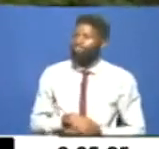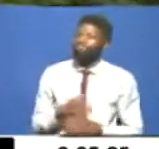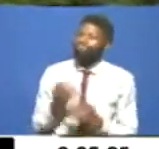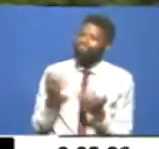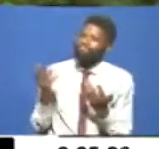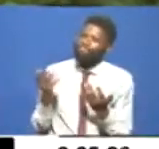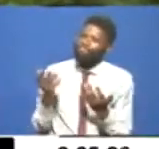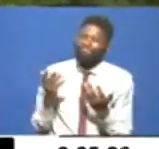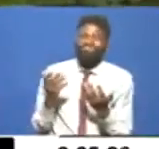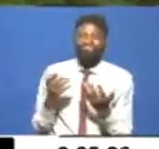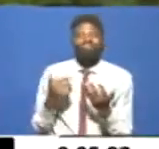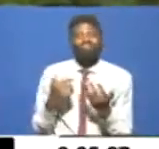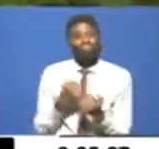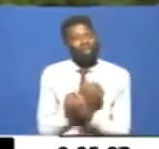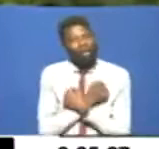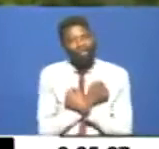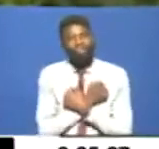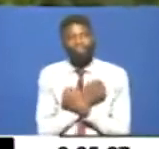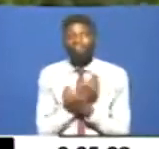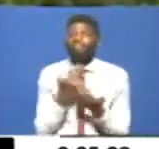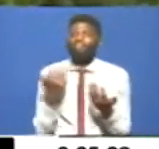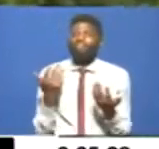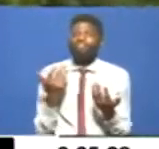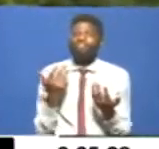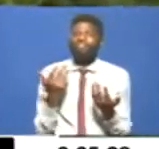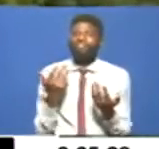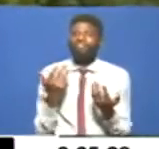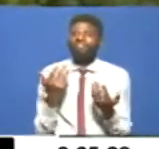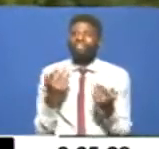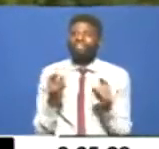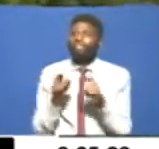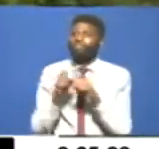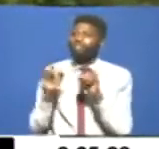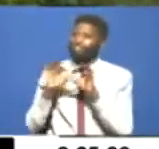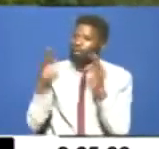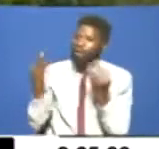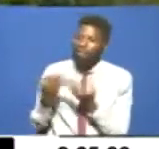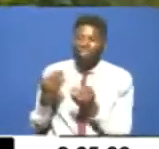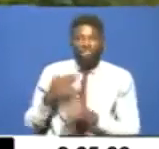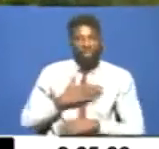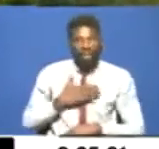Passion and your family. Mm-hmm. You know,